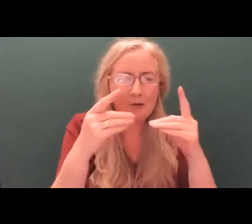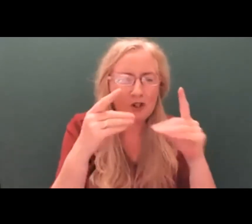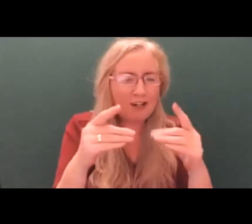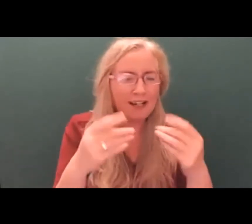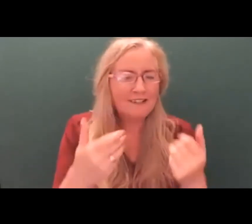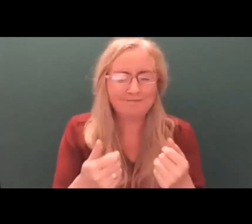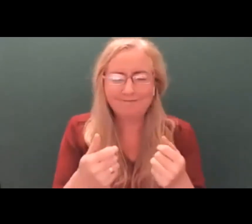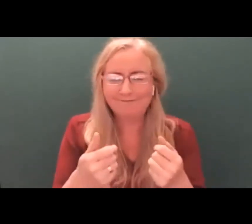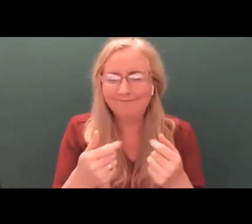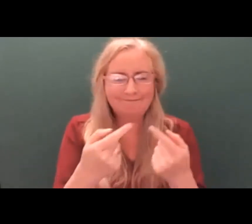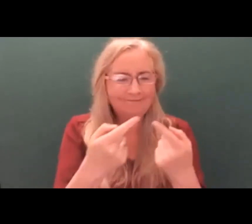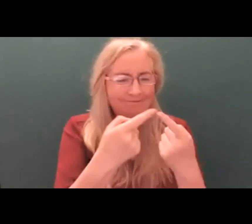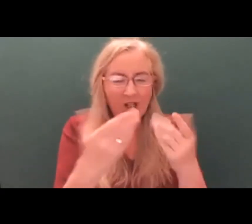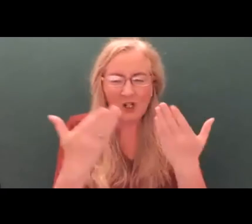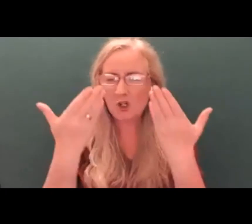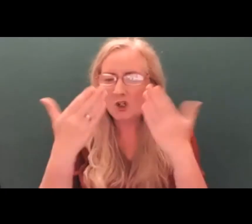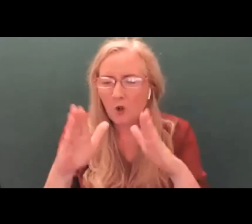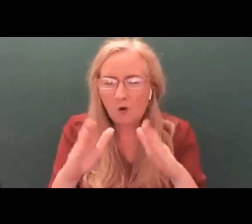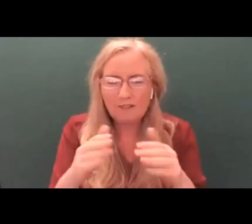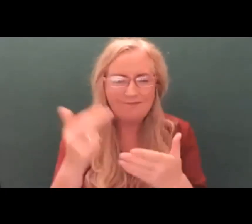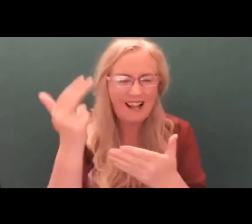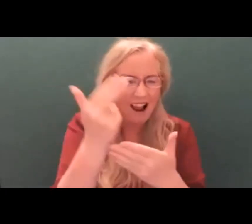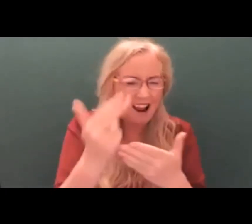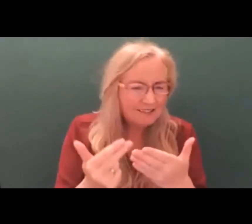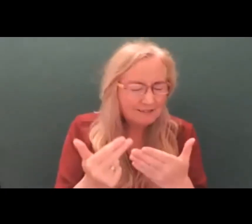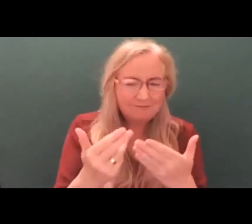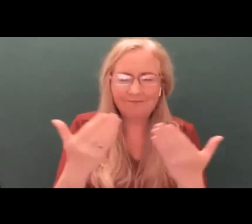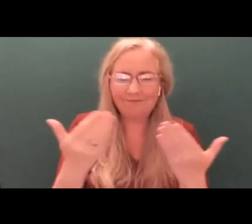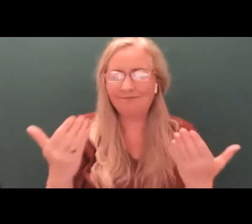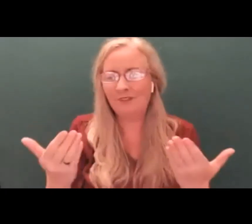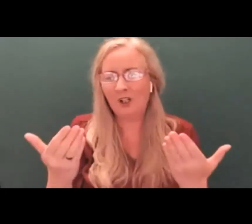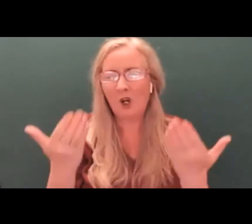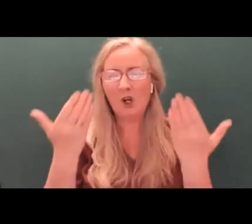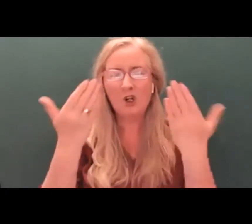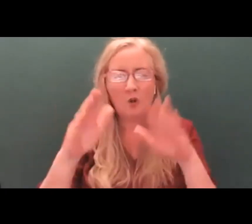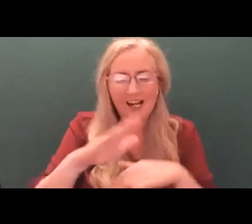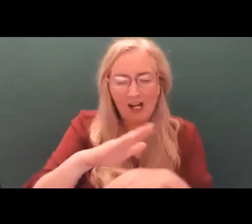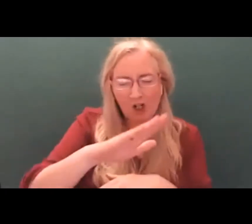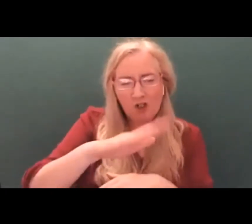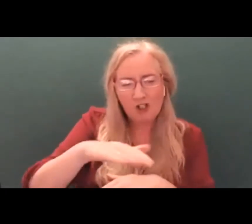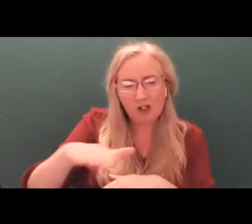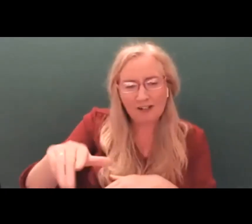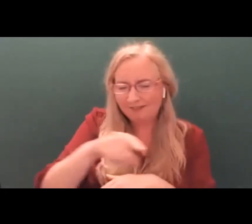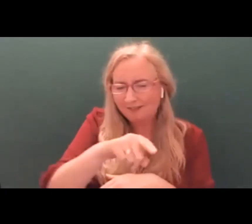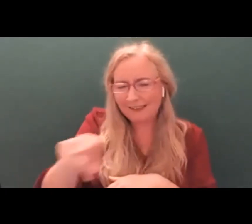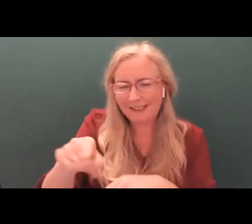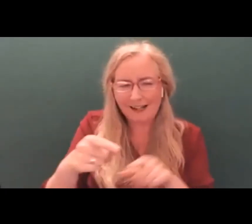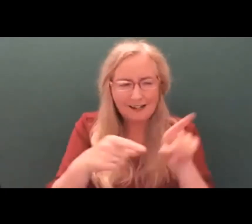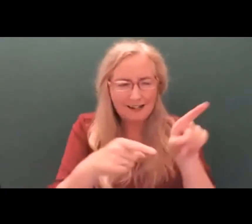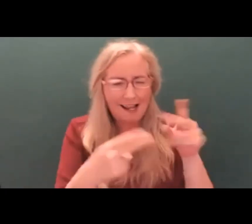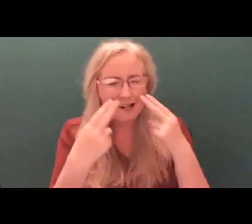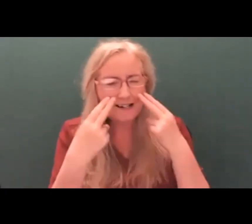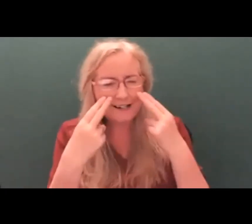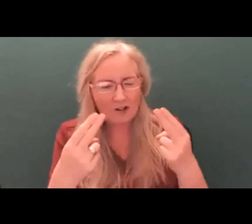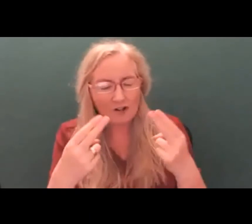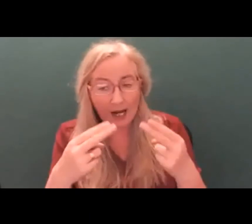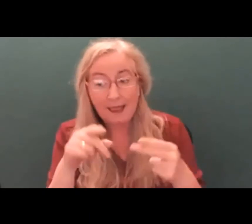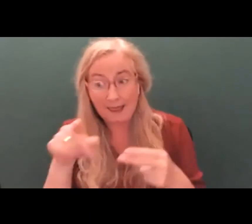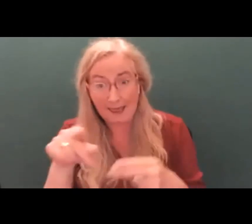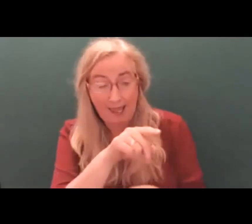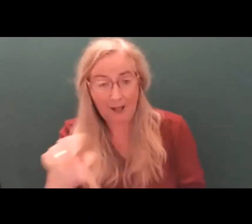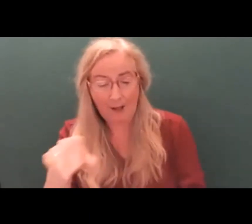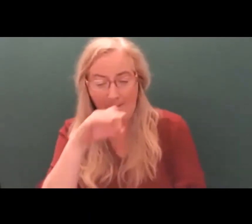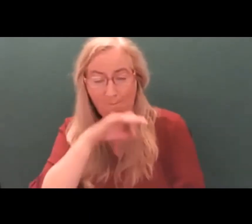skill, or showing botanical art, or showing children's nature art, they benefited hugely